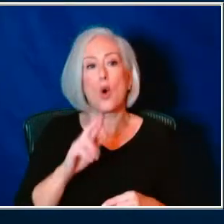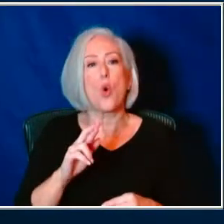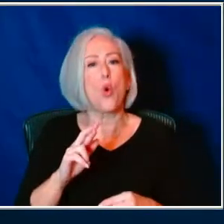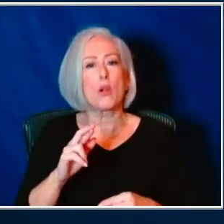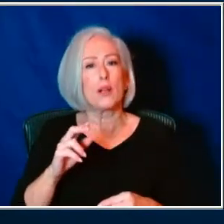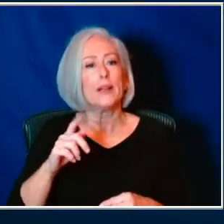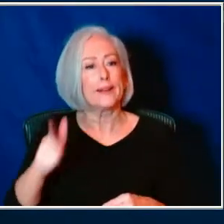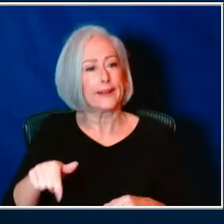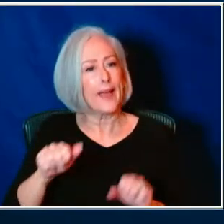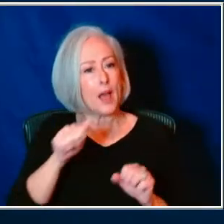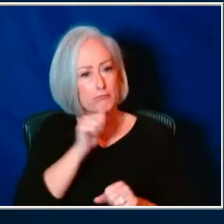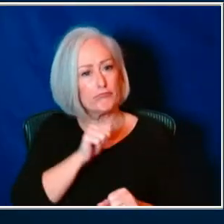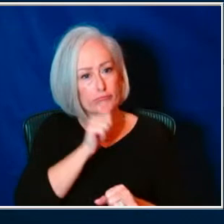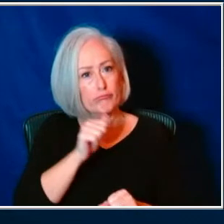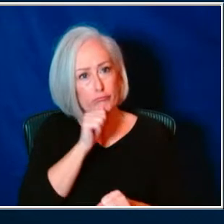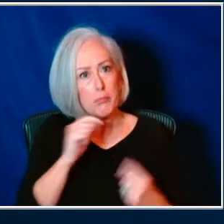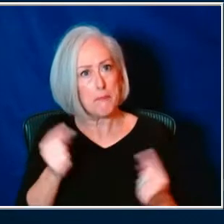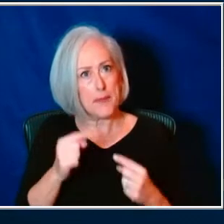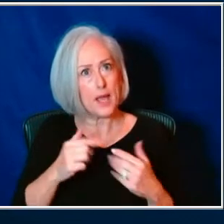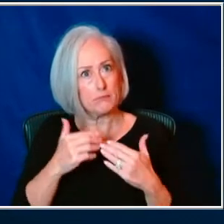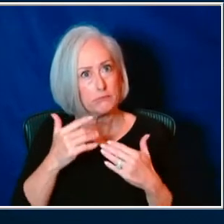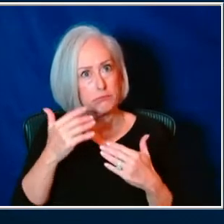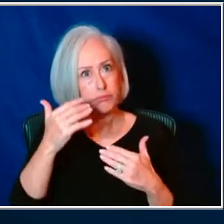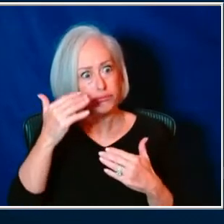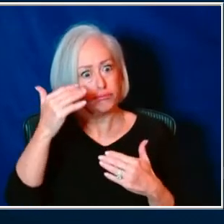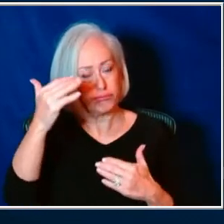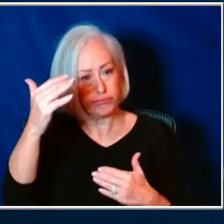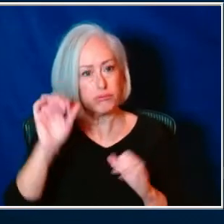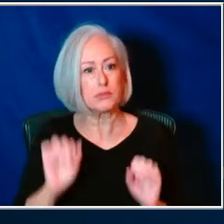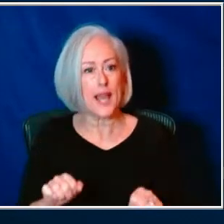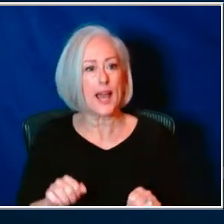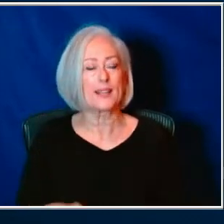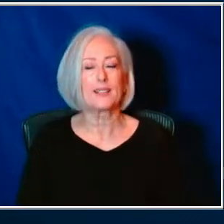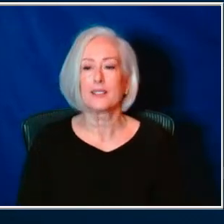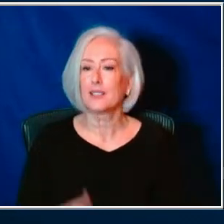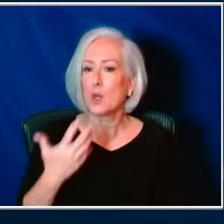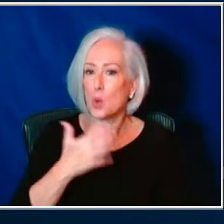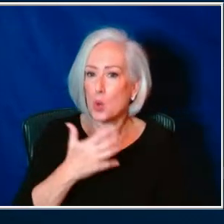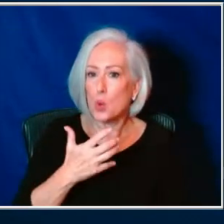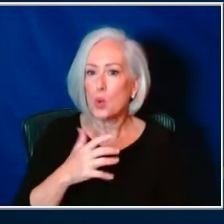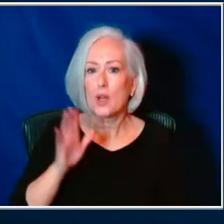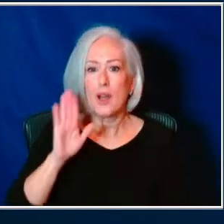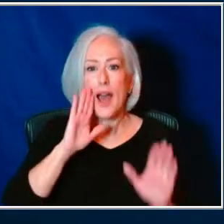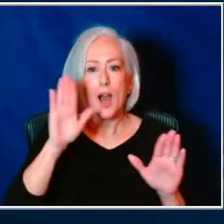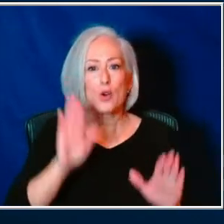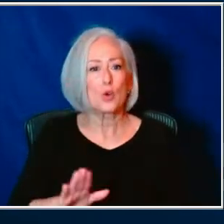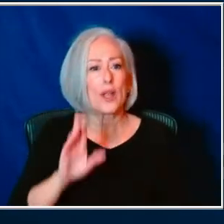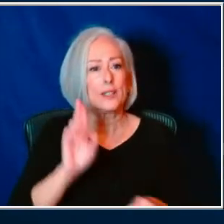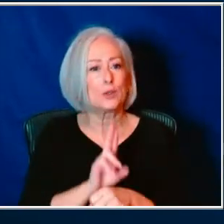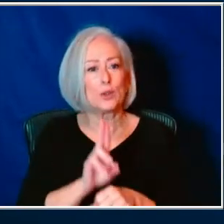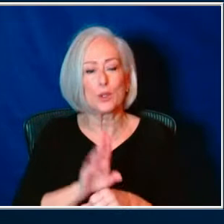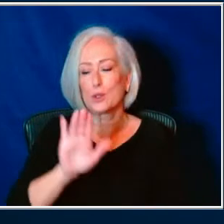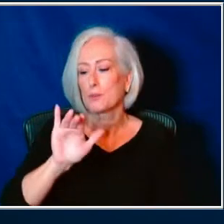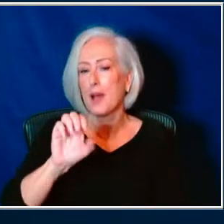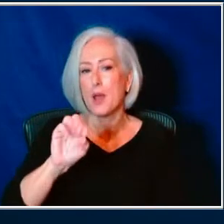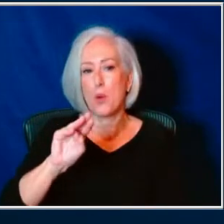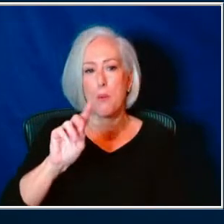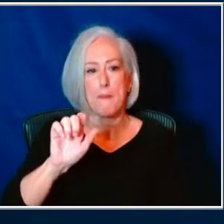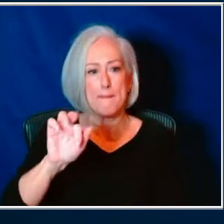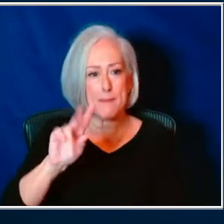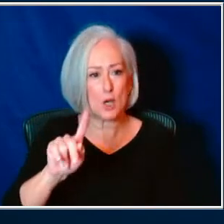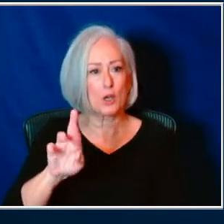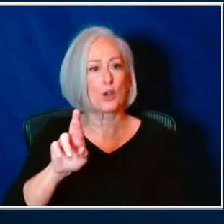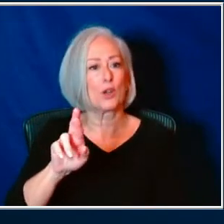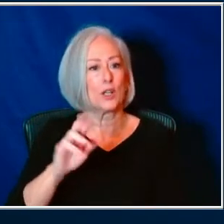really important. And I think what an advance for science that would be if you could use the biomarkers even for helping categorize what type